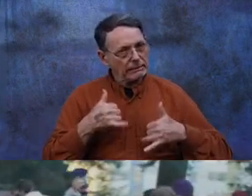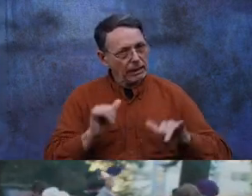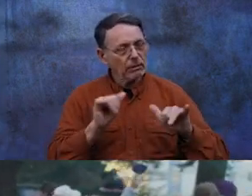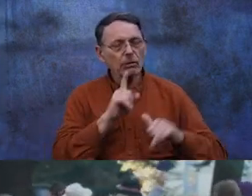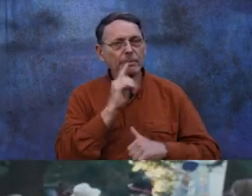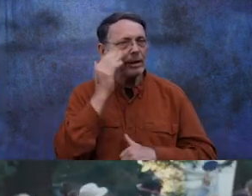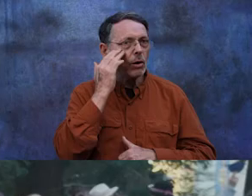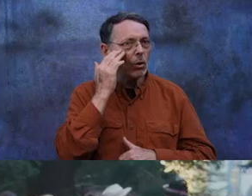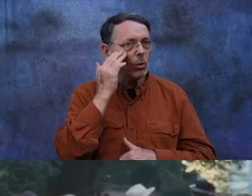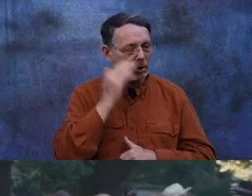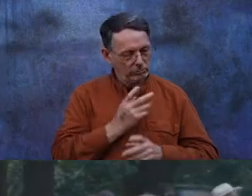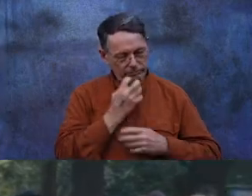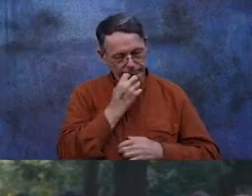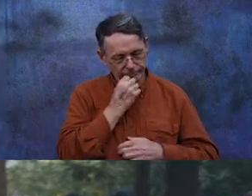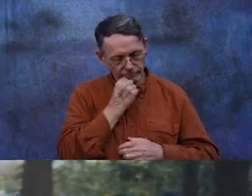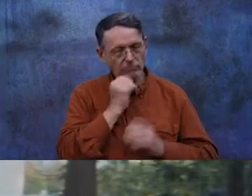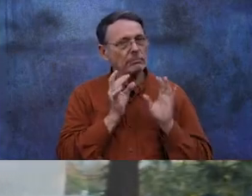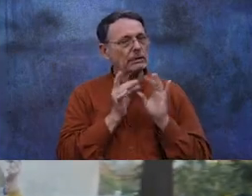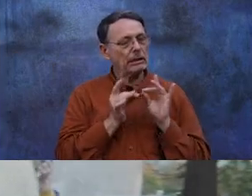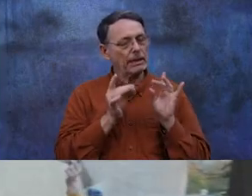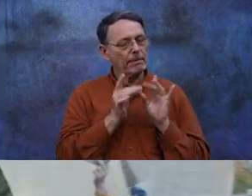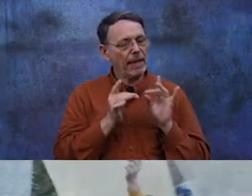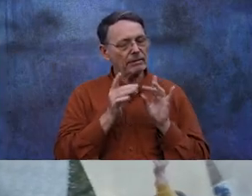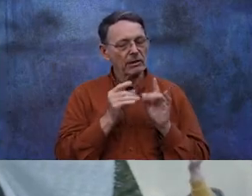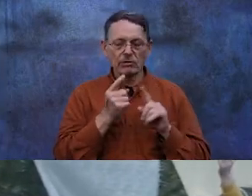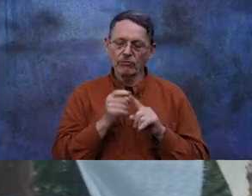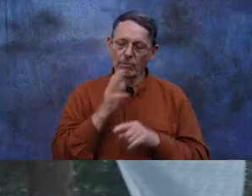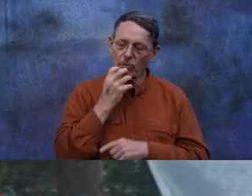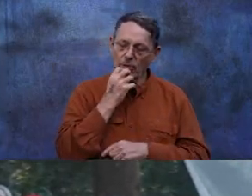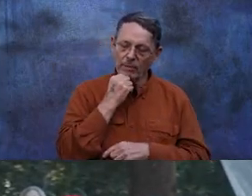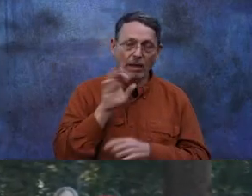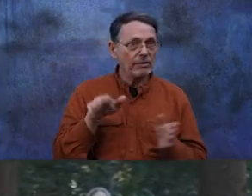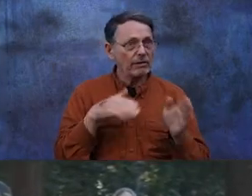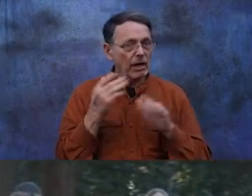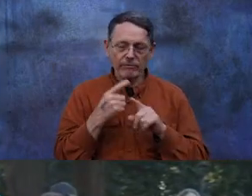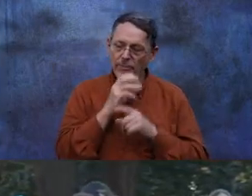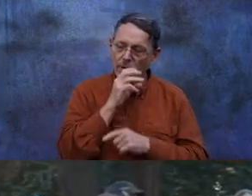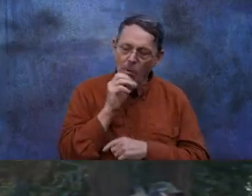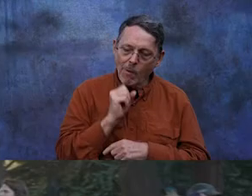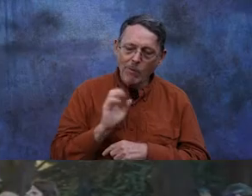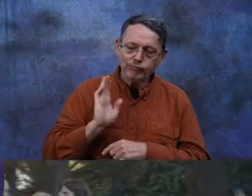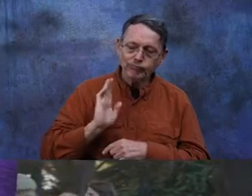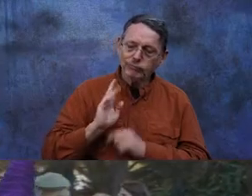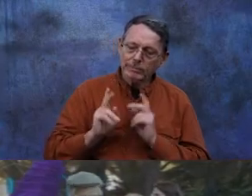still keep in your heart the messages of your beloved dead, of the old ones.